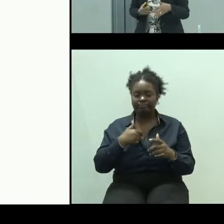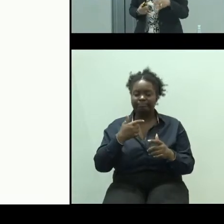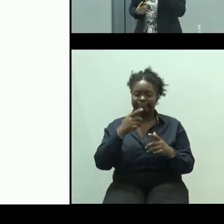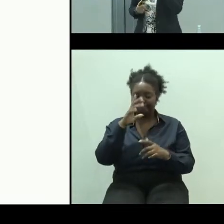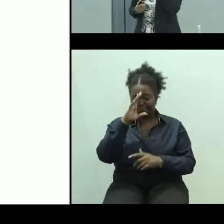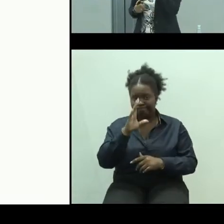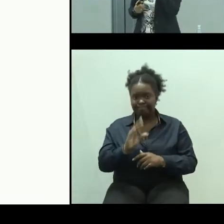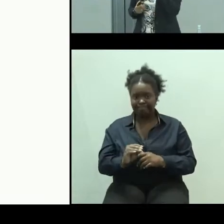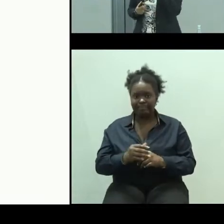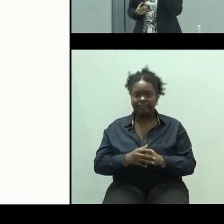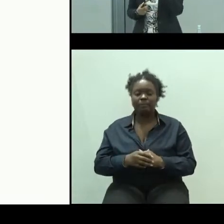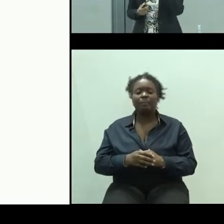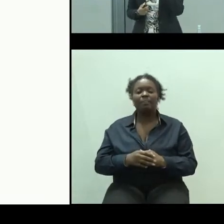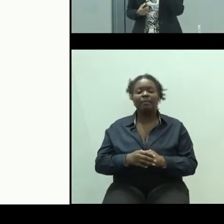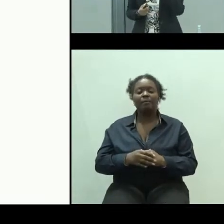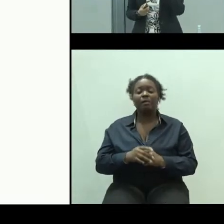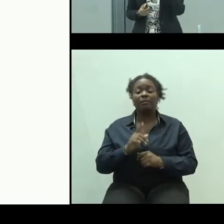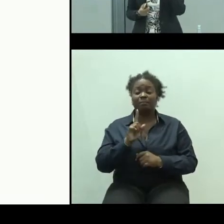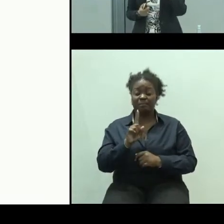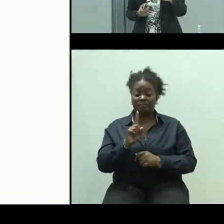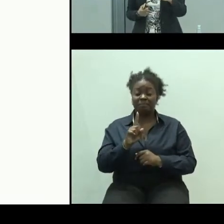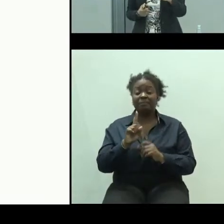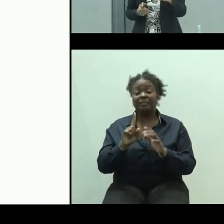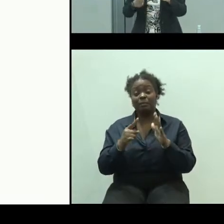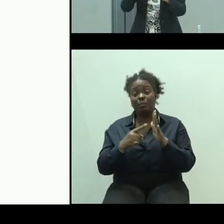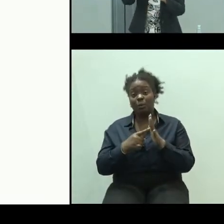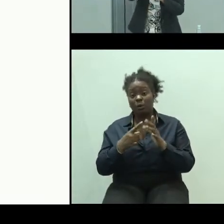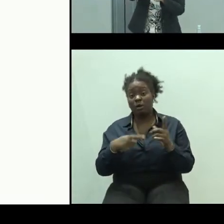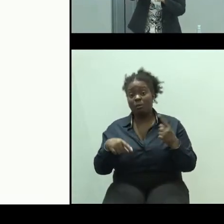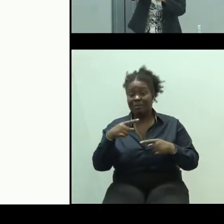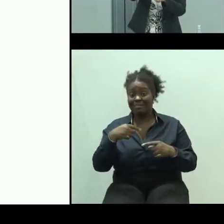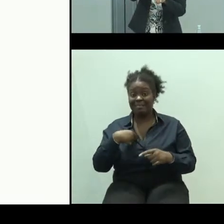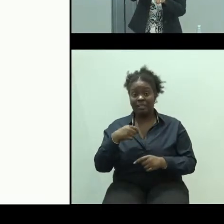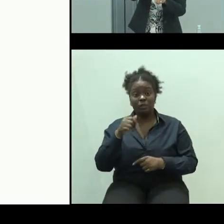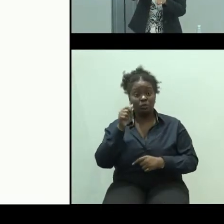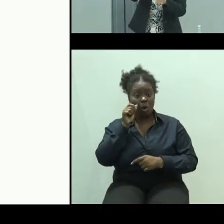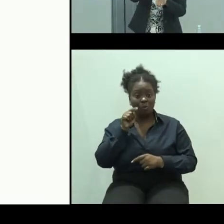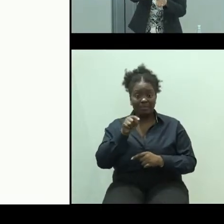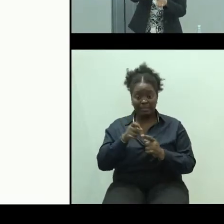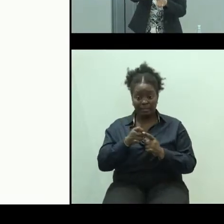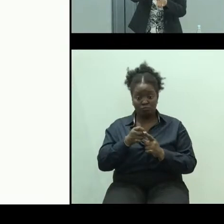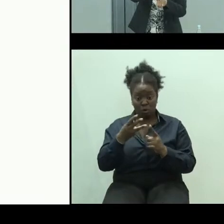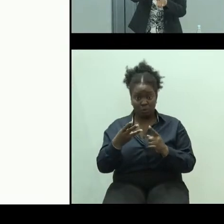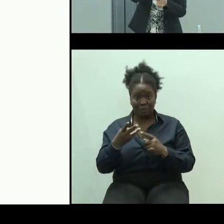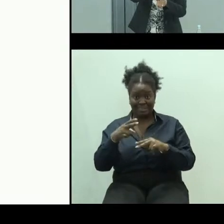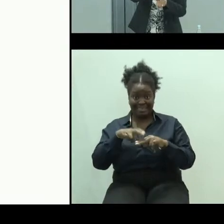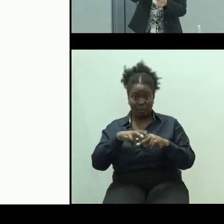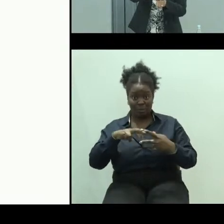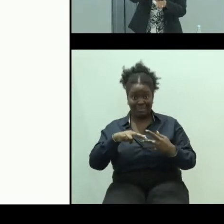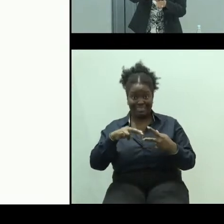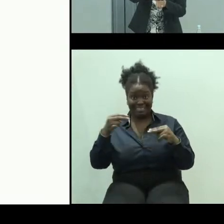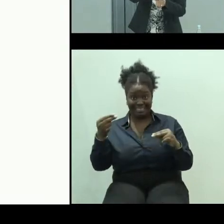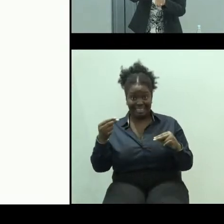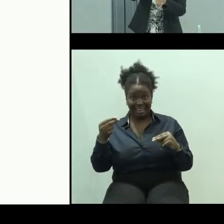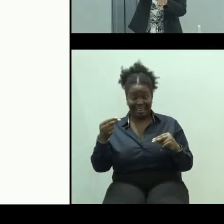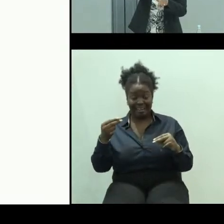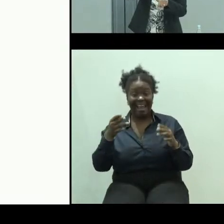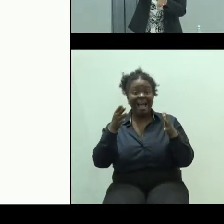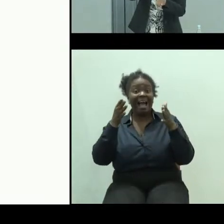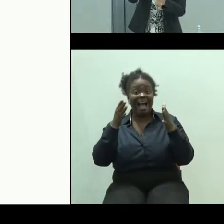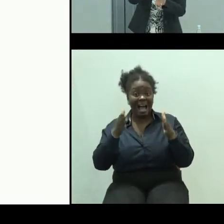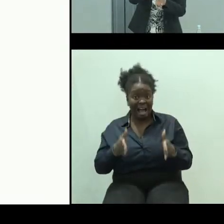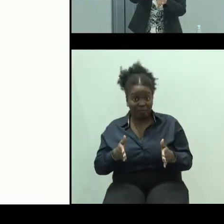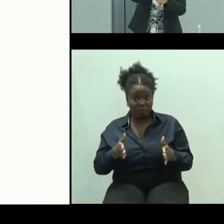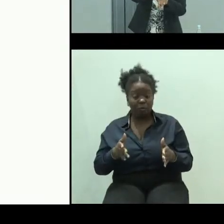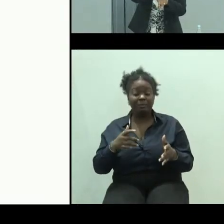them. But one key feature here is that we know if this protein sitting on the DNA has to be